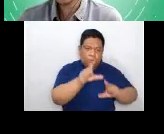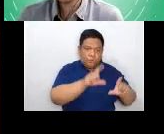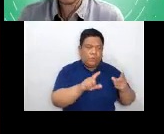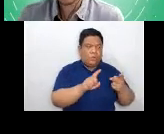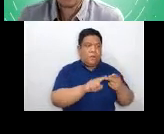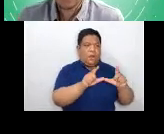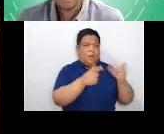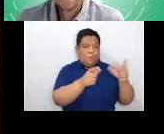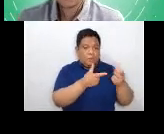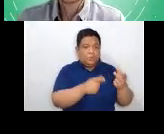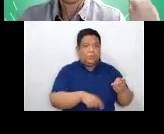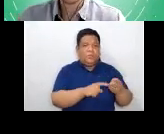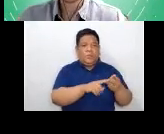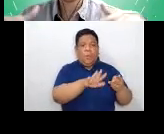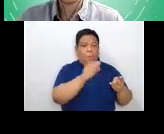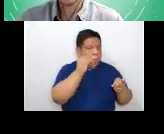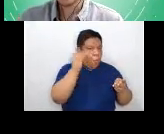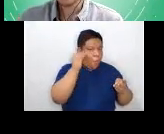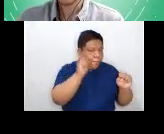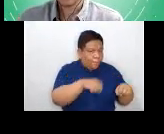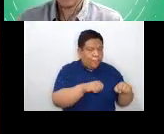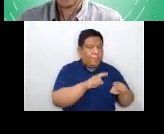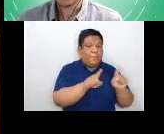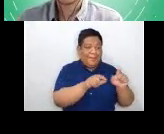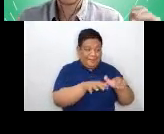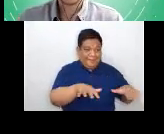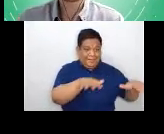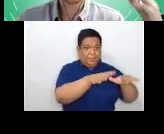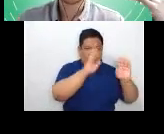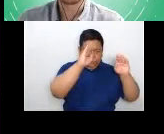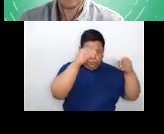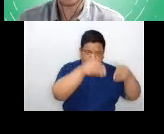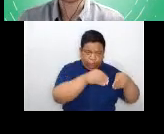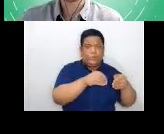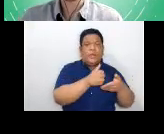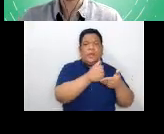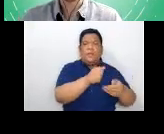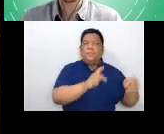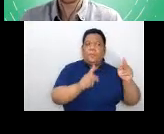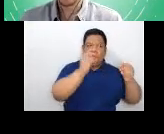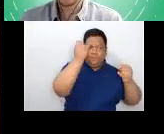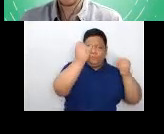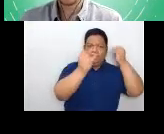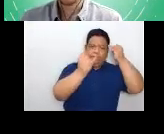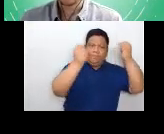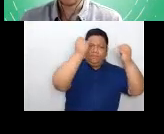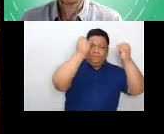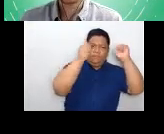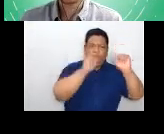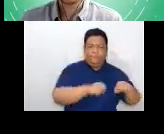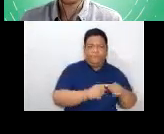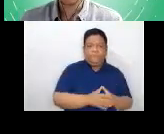be someone's backyard. But it is a space dedicated to help people make ideas come true,